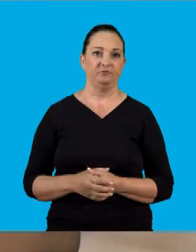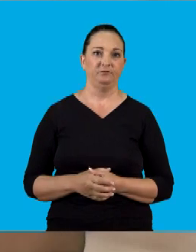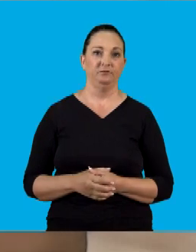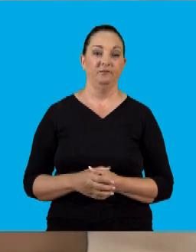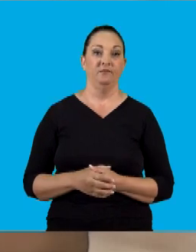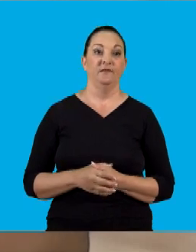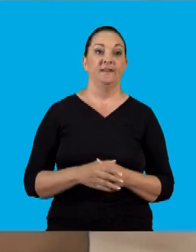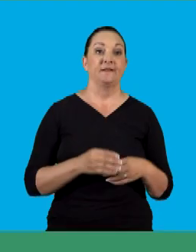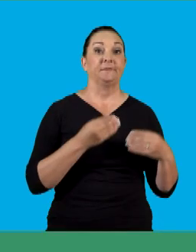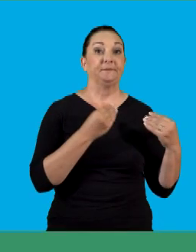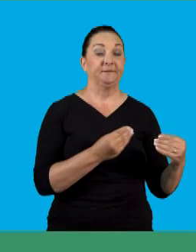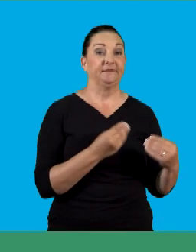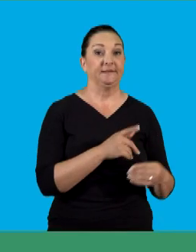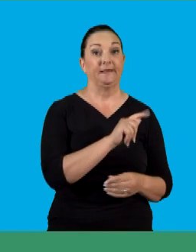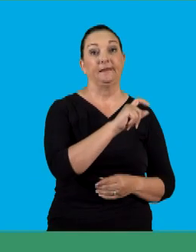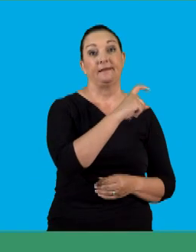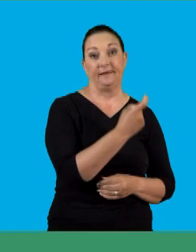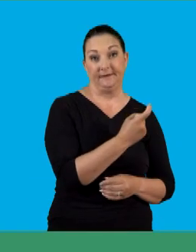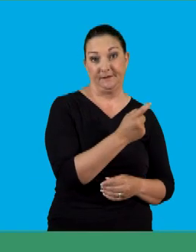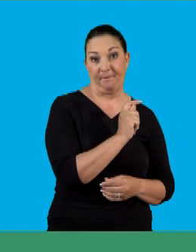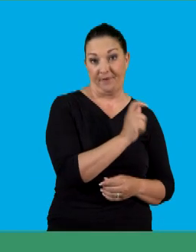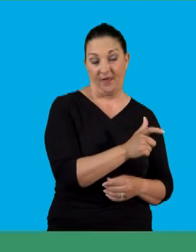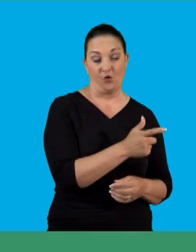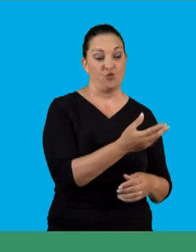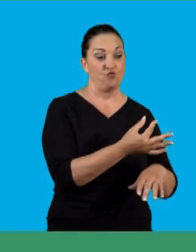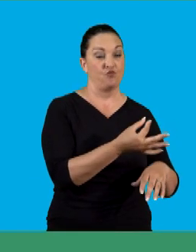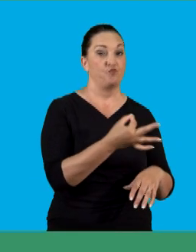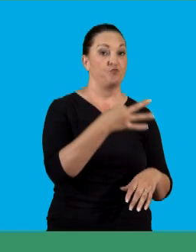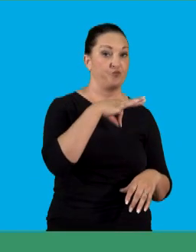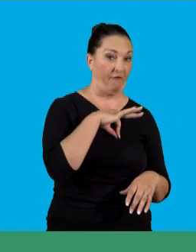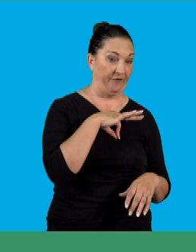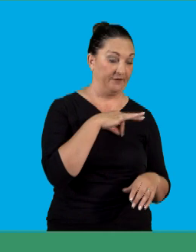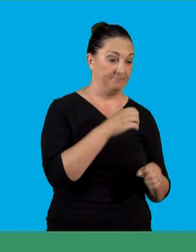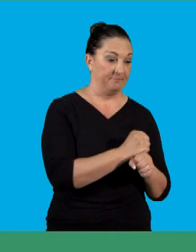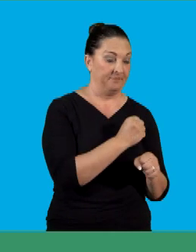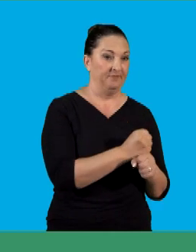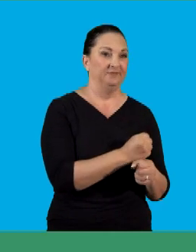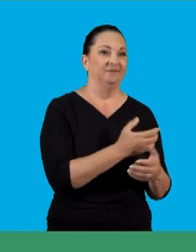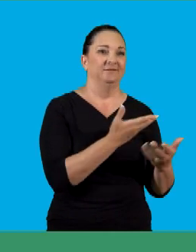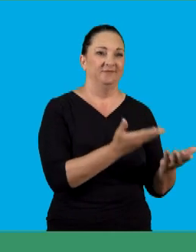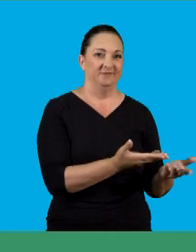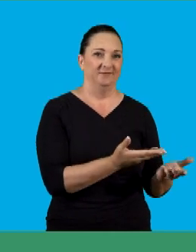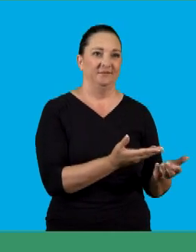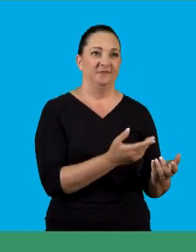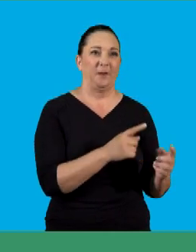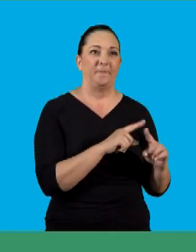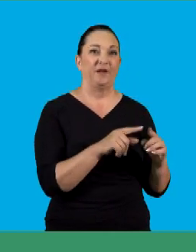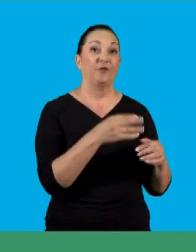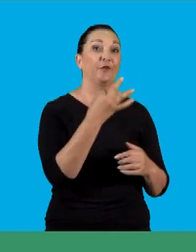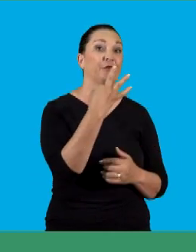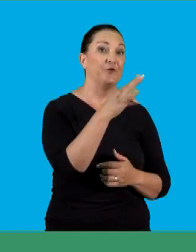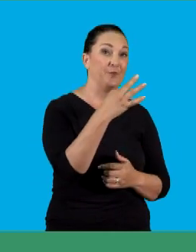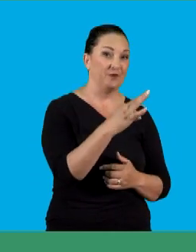Businesses pay tax to SARS on turnover and profits made to the business. So under the formal sector, we need to understand that